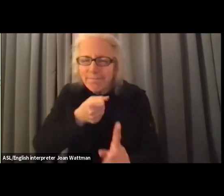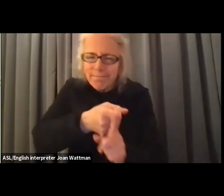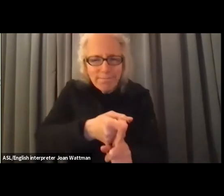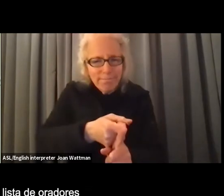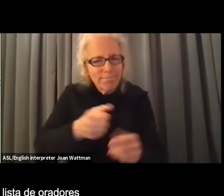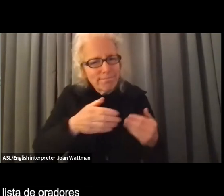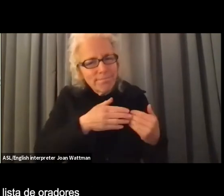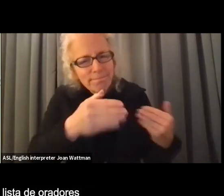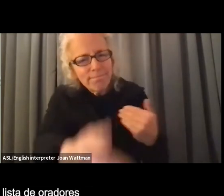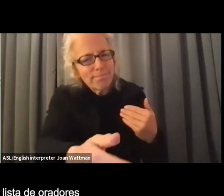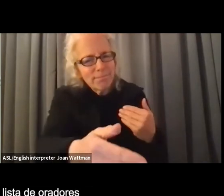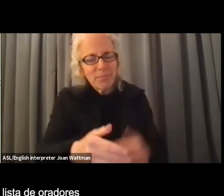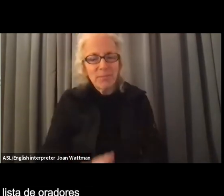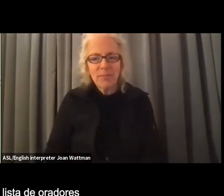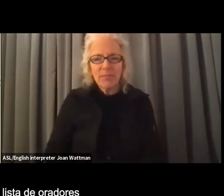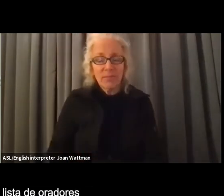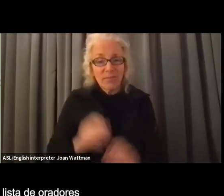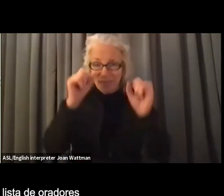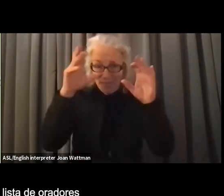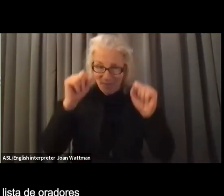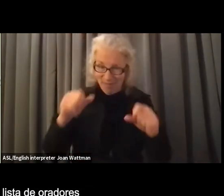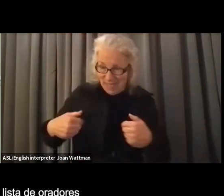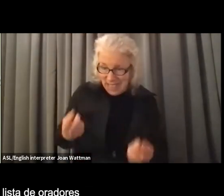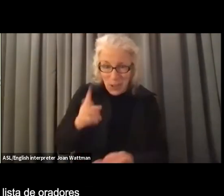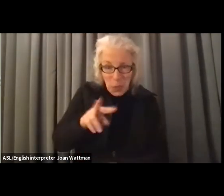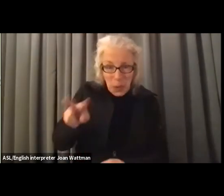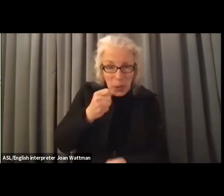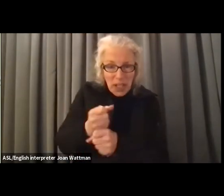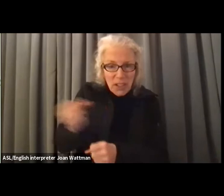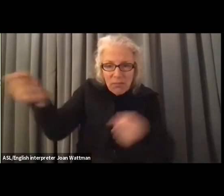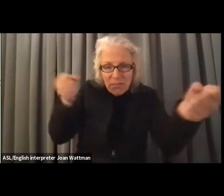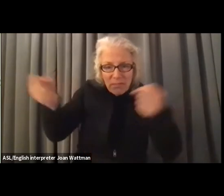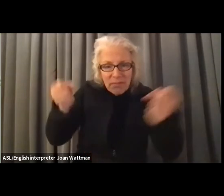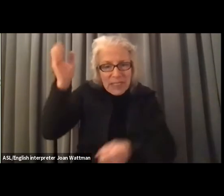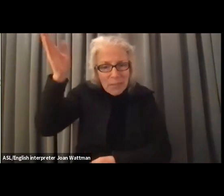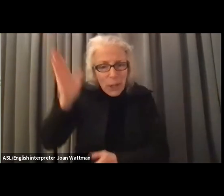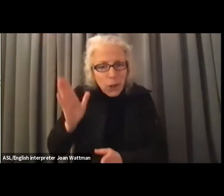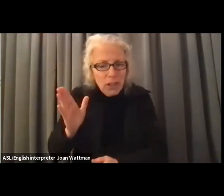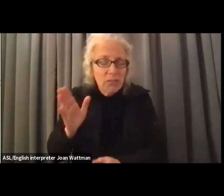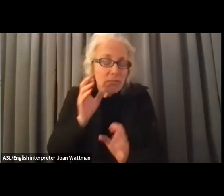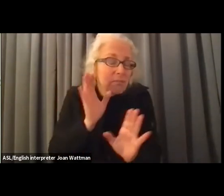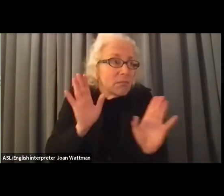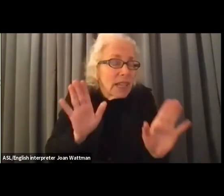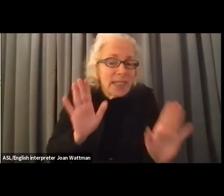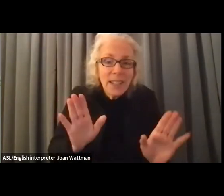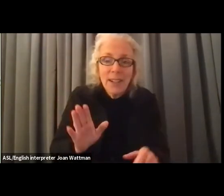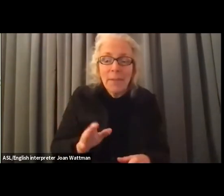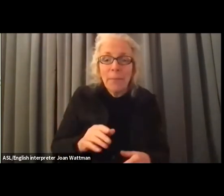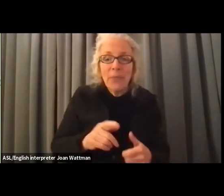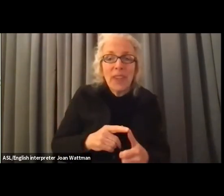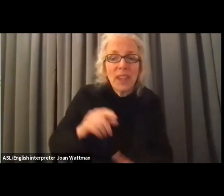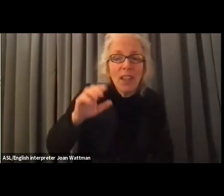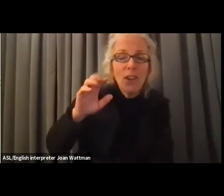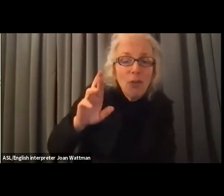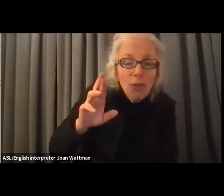this legacy is the astounding list of speakers that have visited Hampshire College to lead the Eqbal Ahmad Symposium, like Arundhati